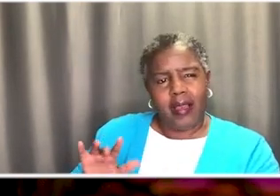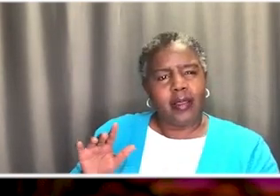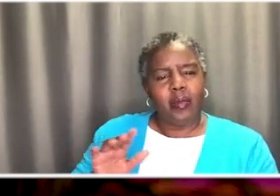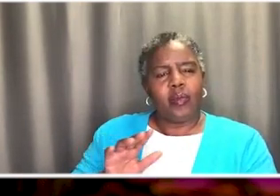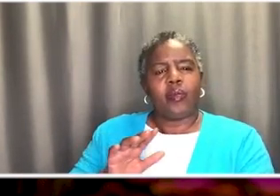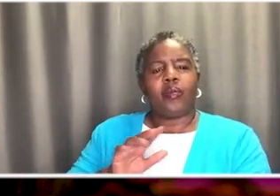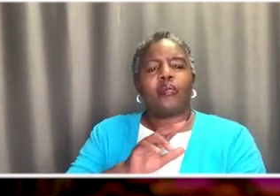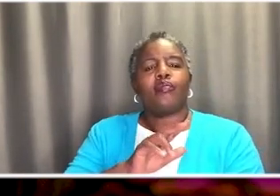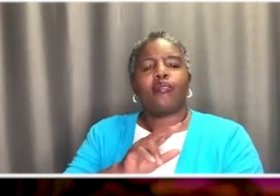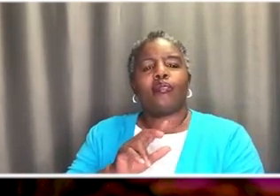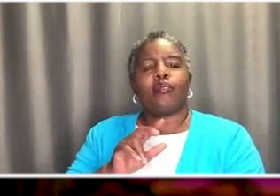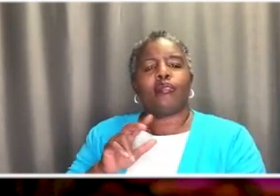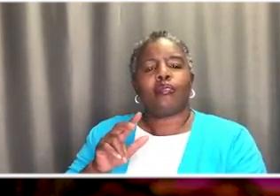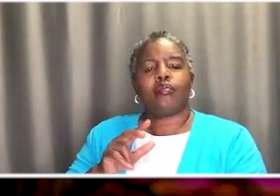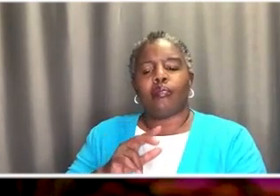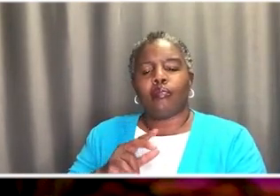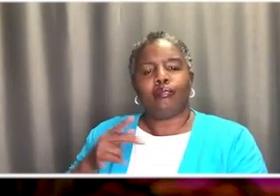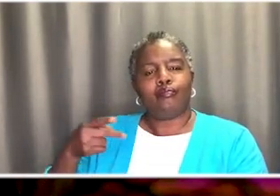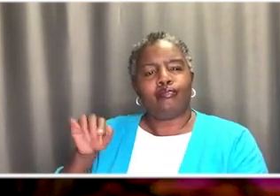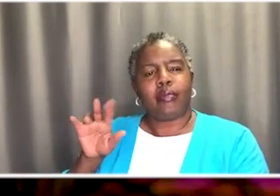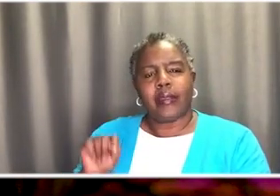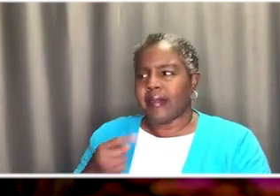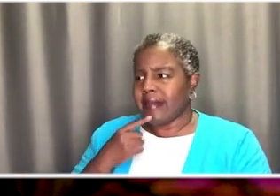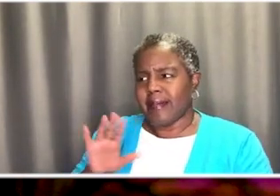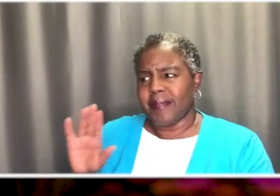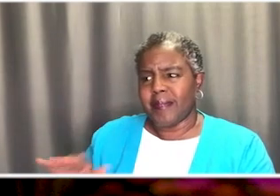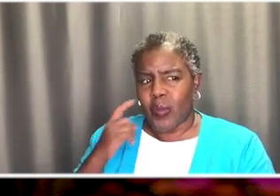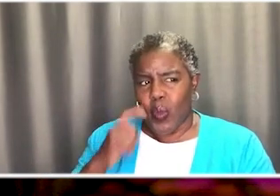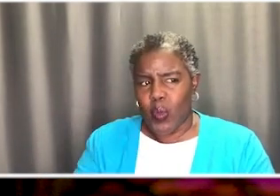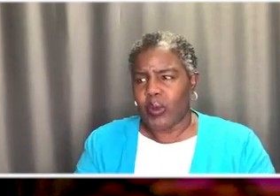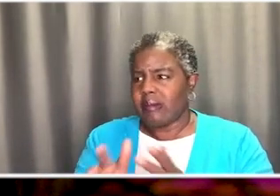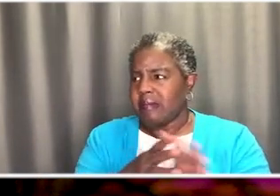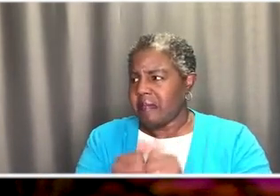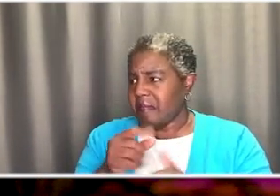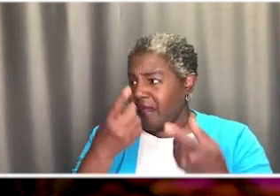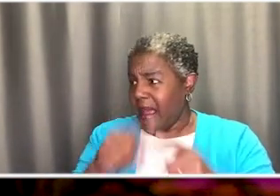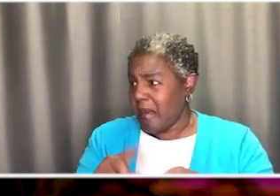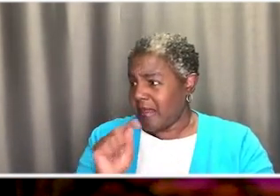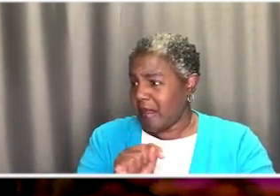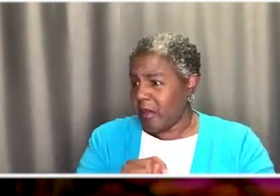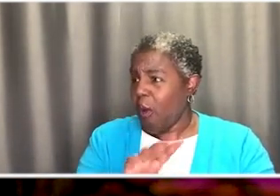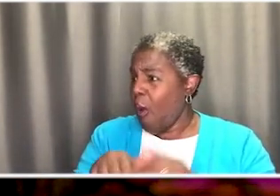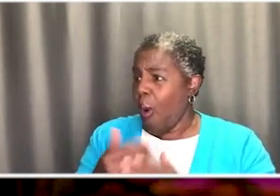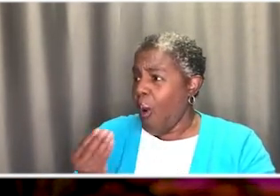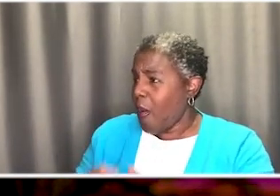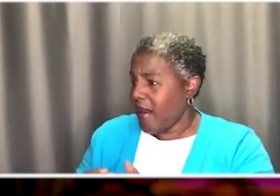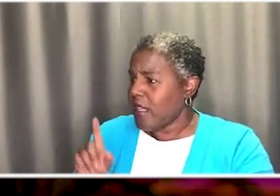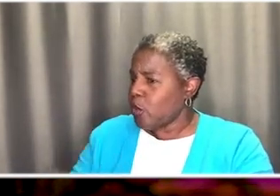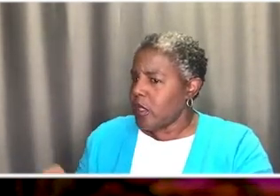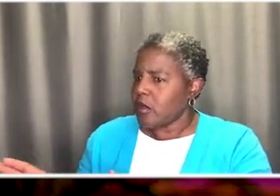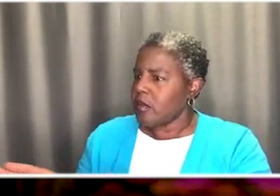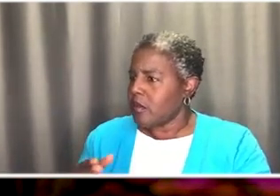certain areas of the temple, and that all resources needed to be